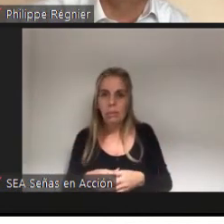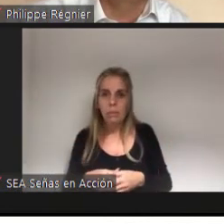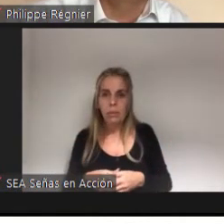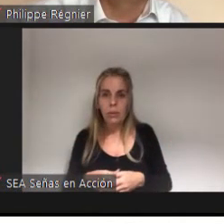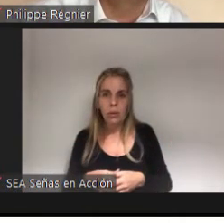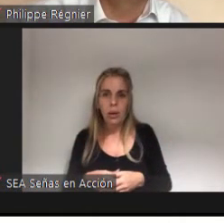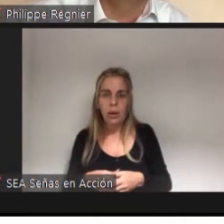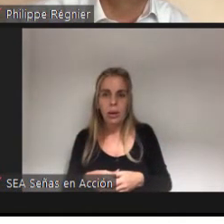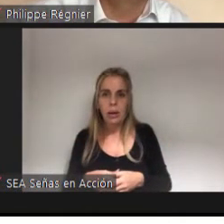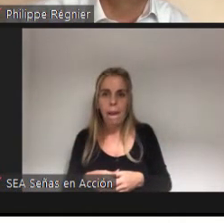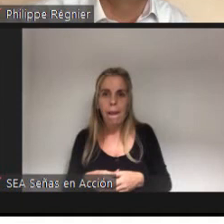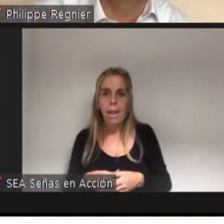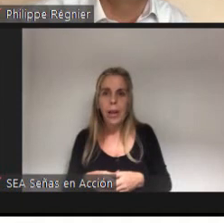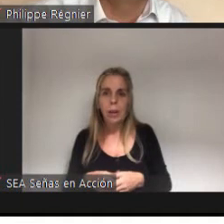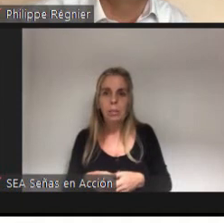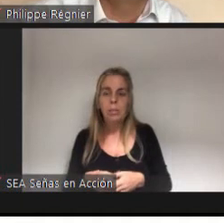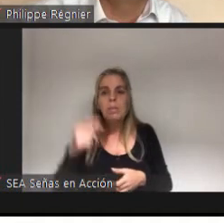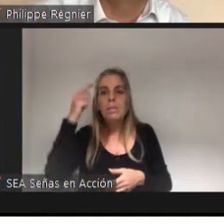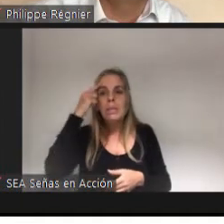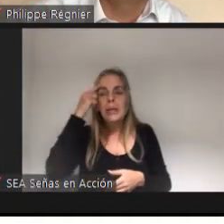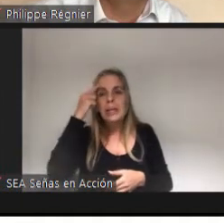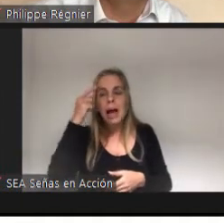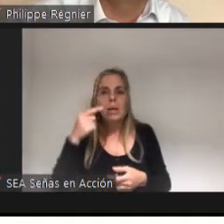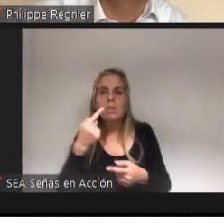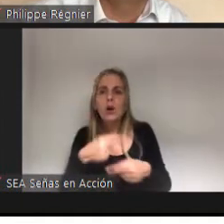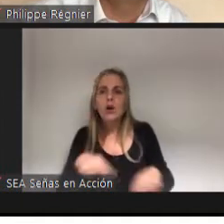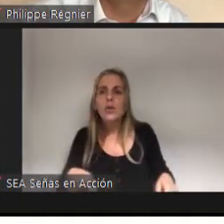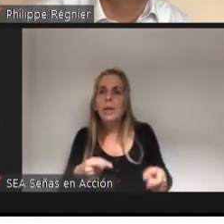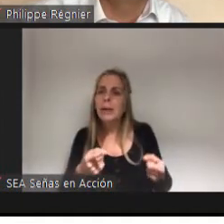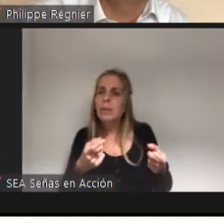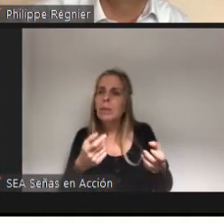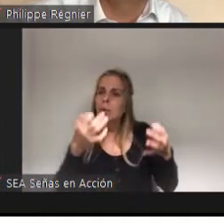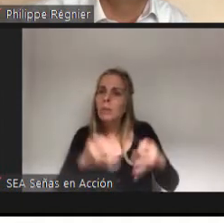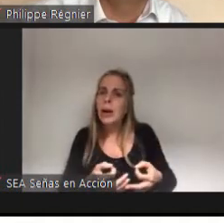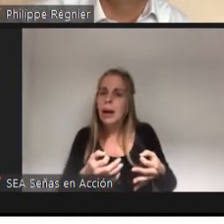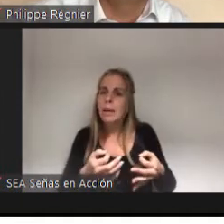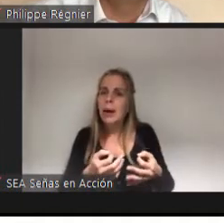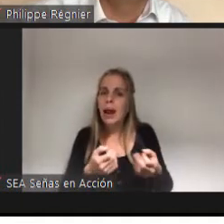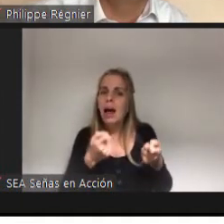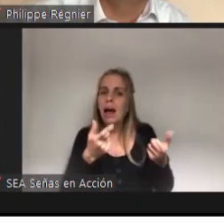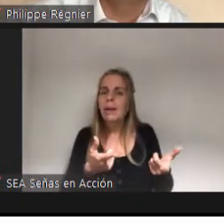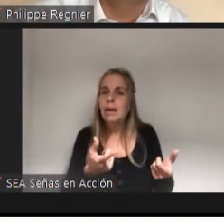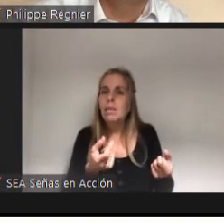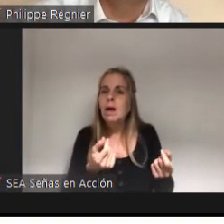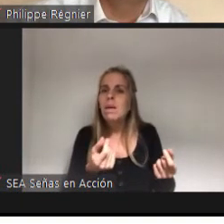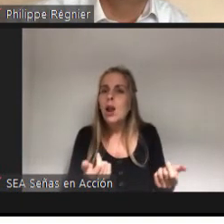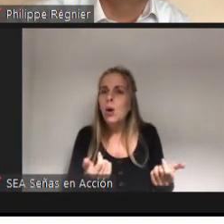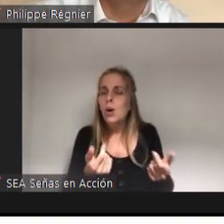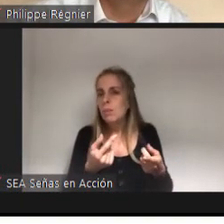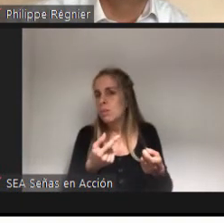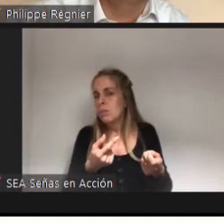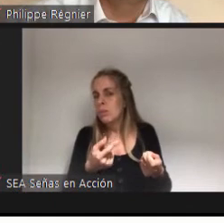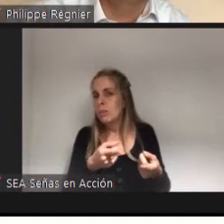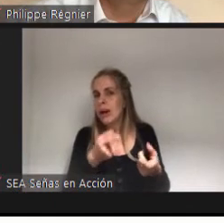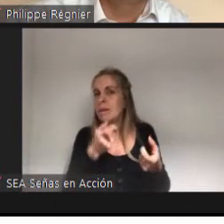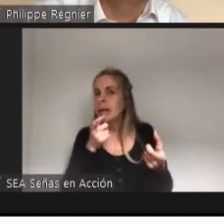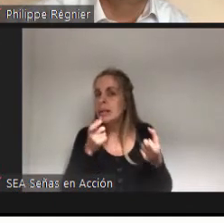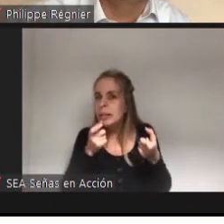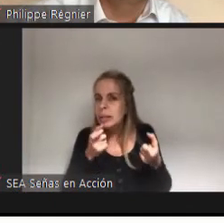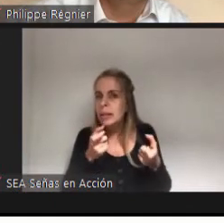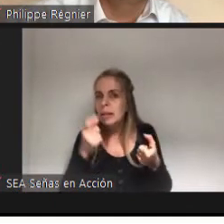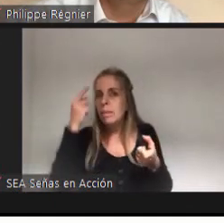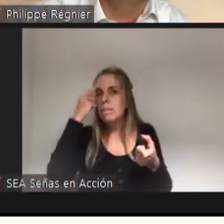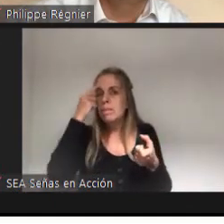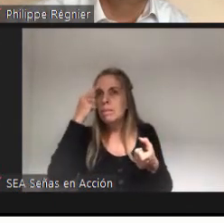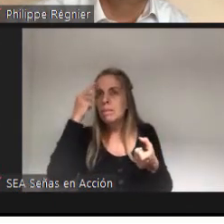go down the drain. And what could be useful when it comes to talking from a given place? We will need